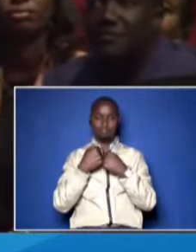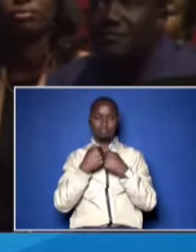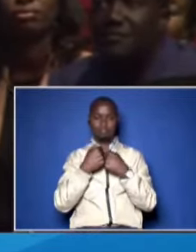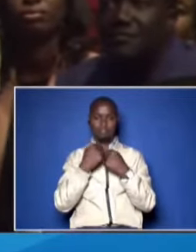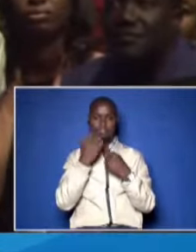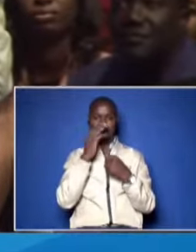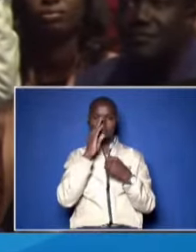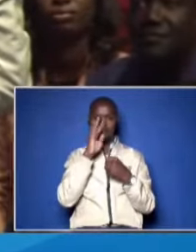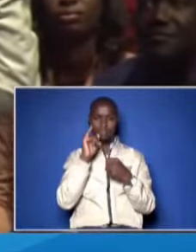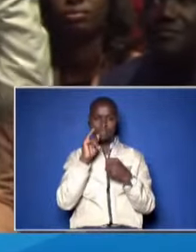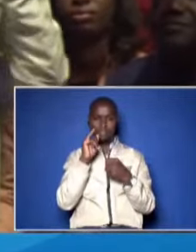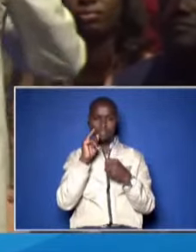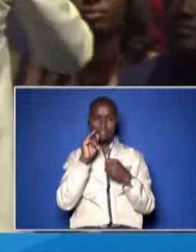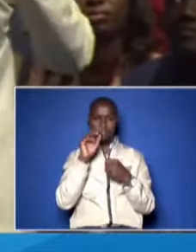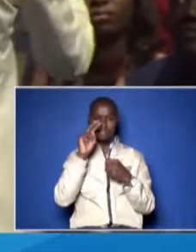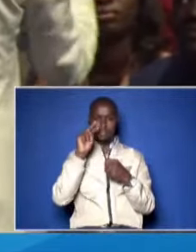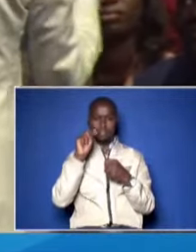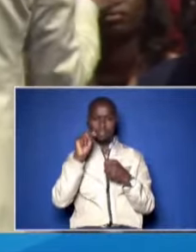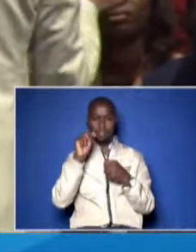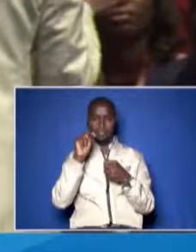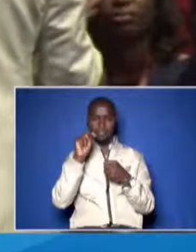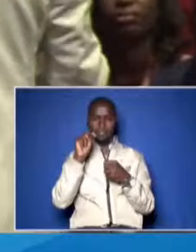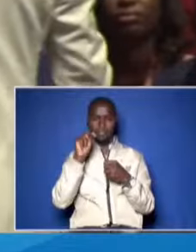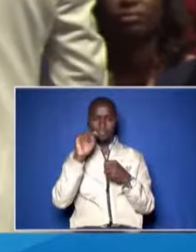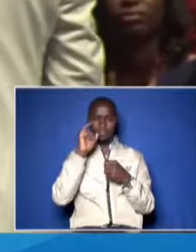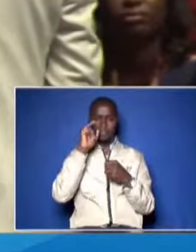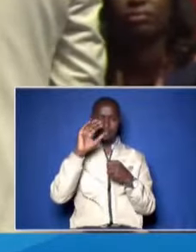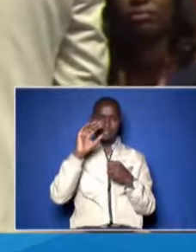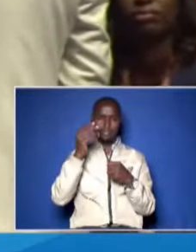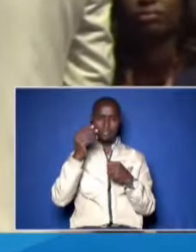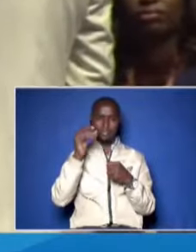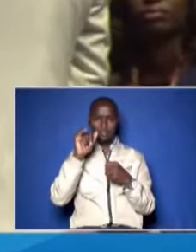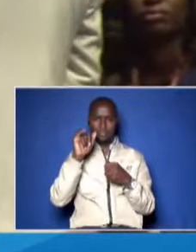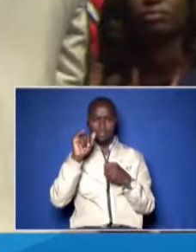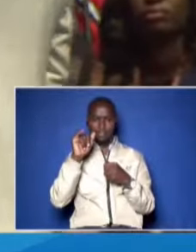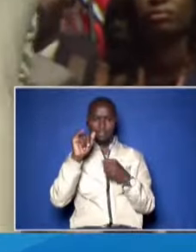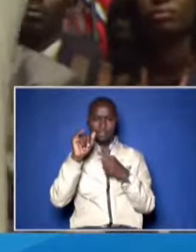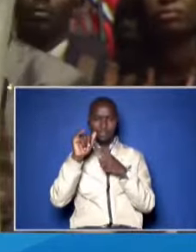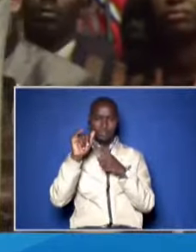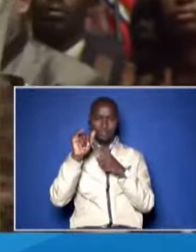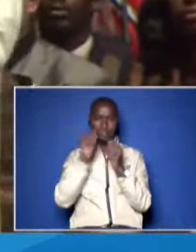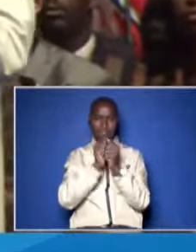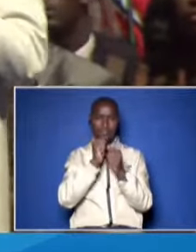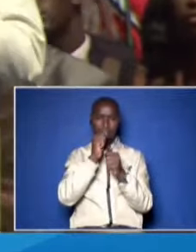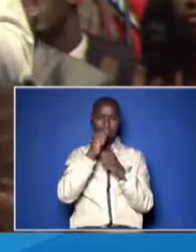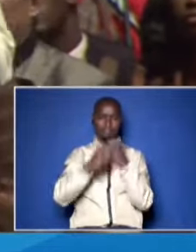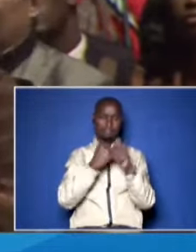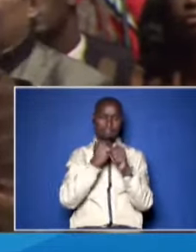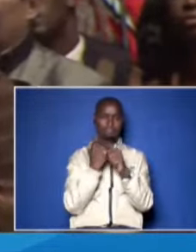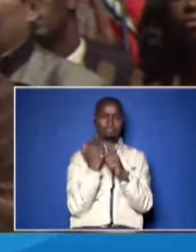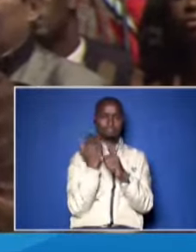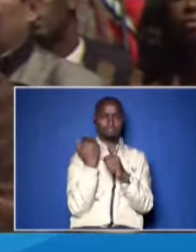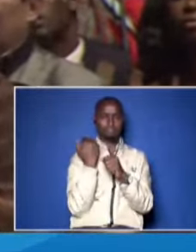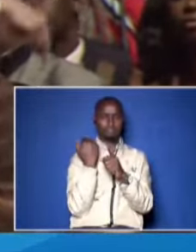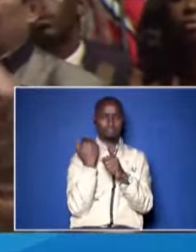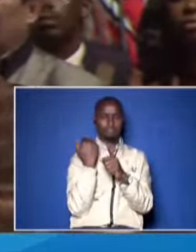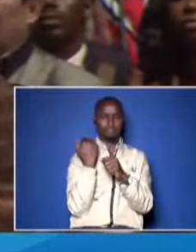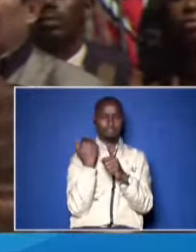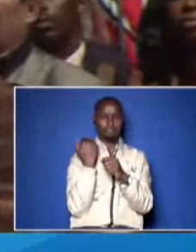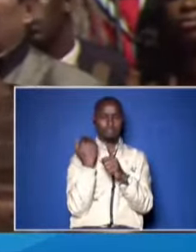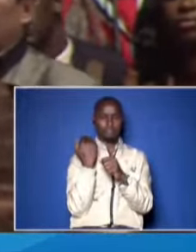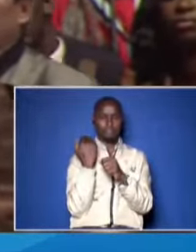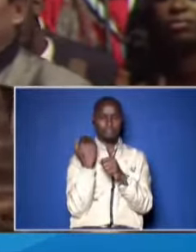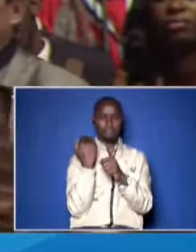hickey 10 years ago maybe over over 10 years ago now she said Benny how many times do you read